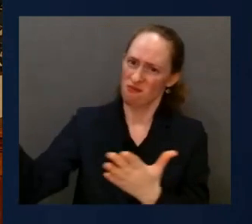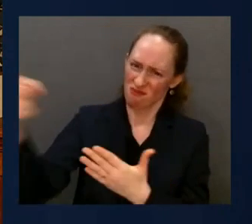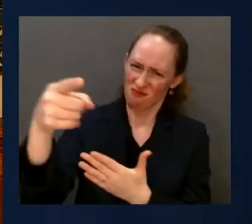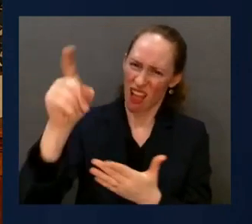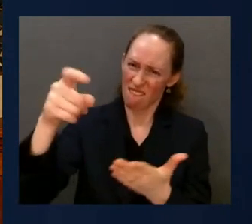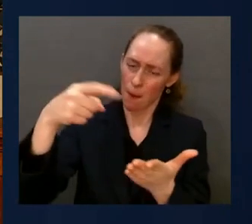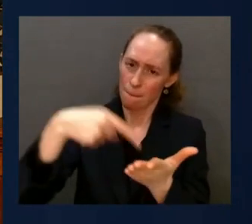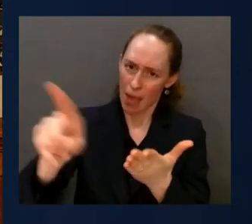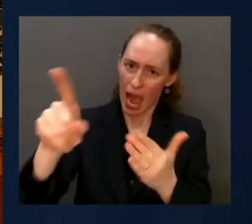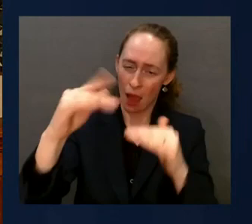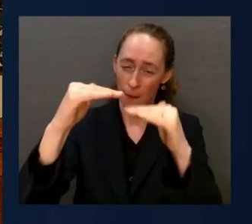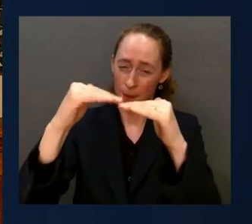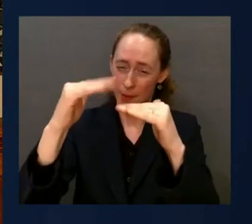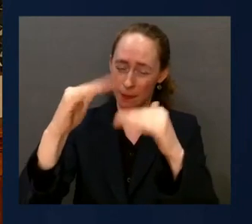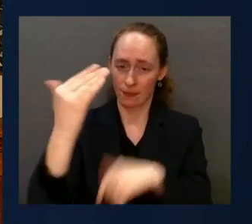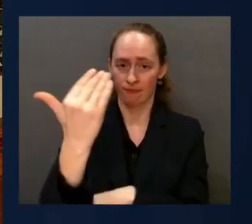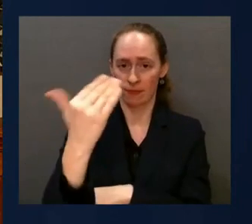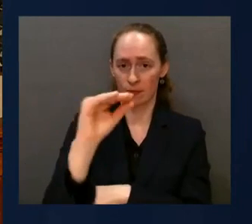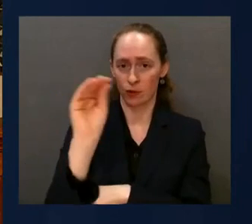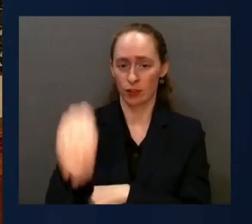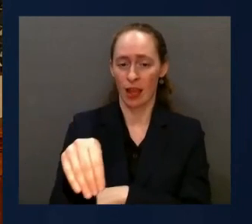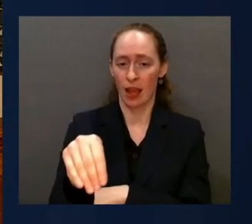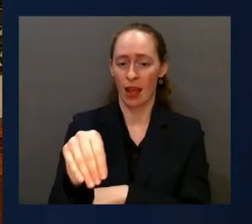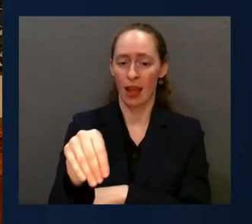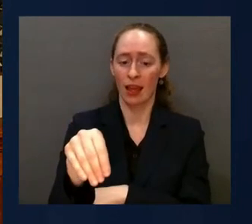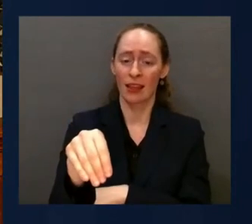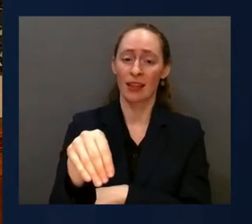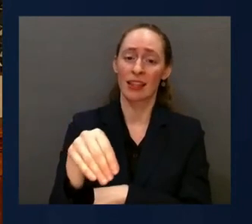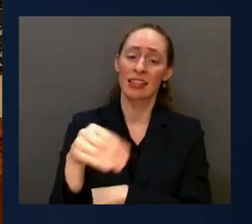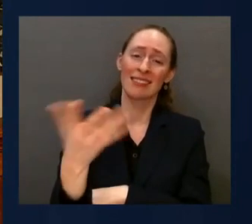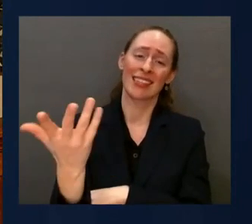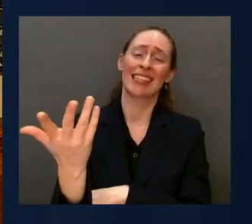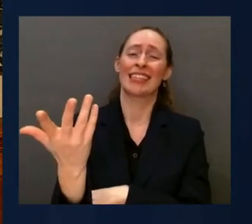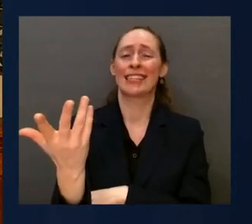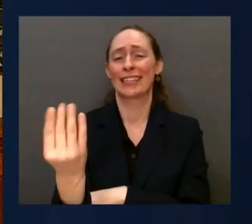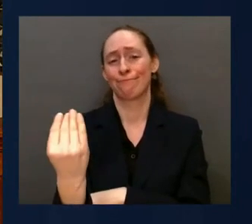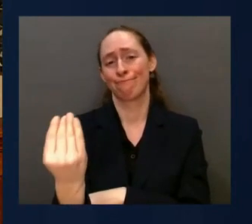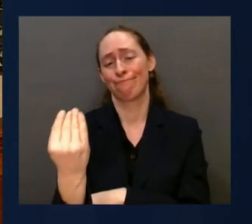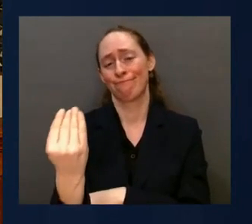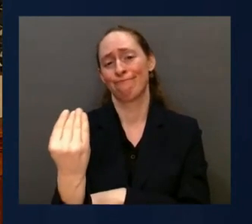15%. That's less than a nurse pays.